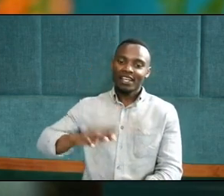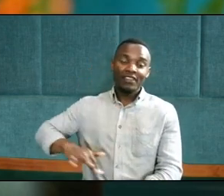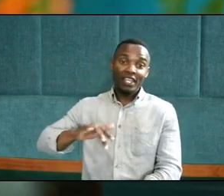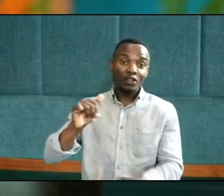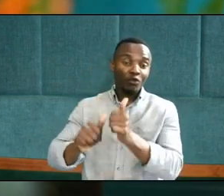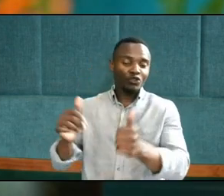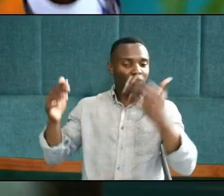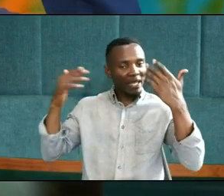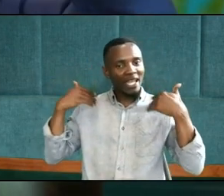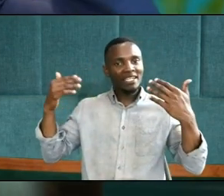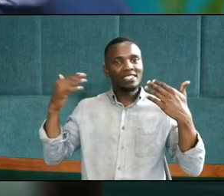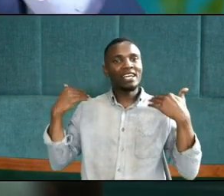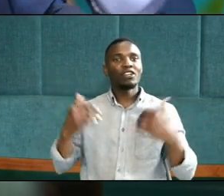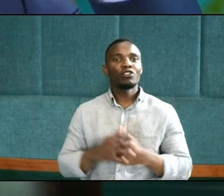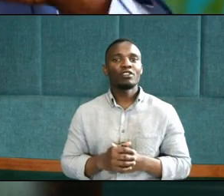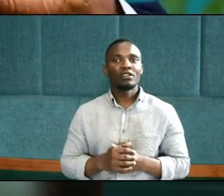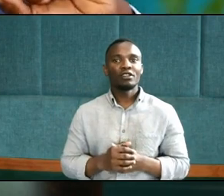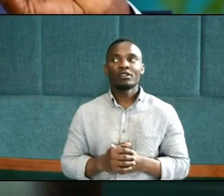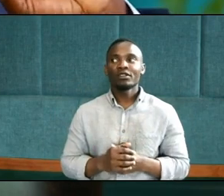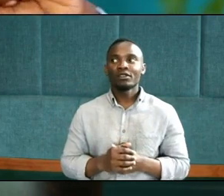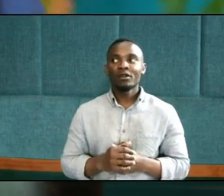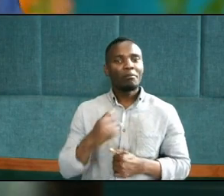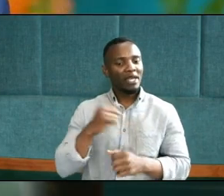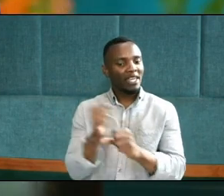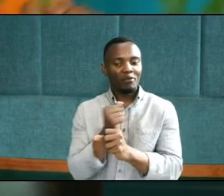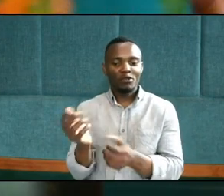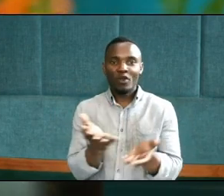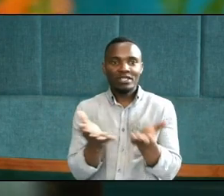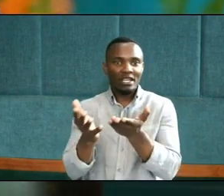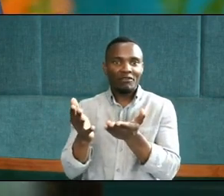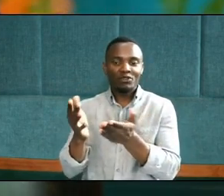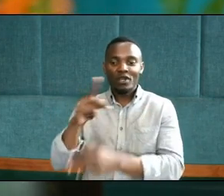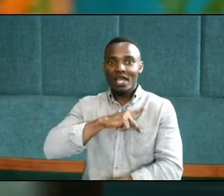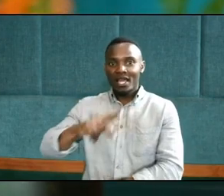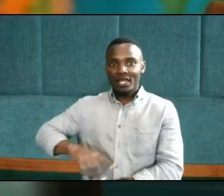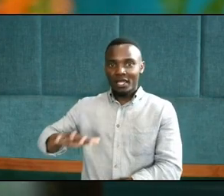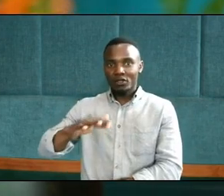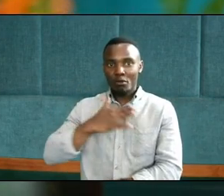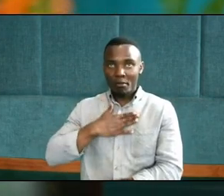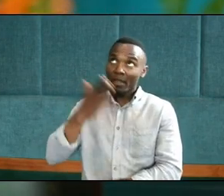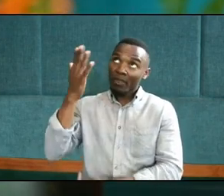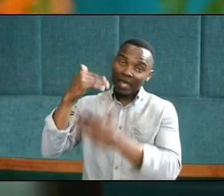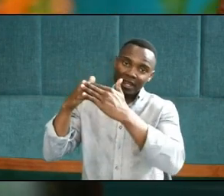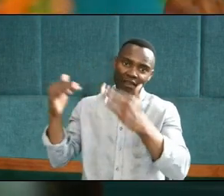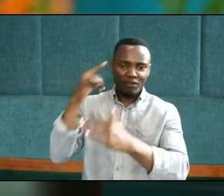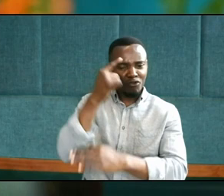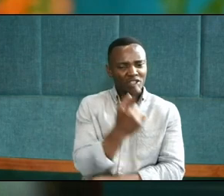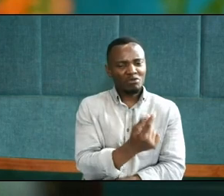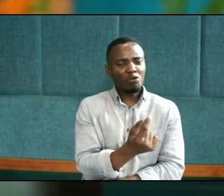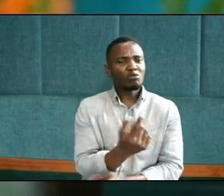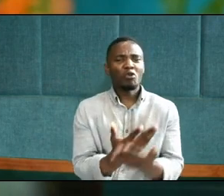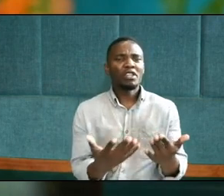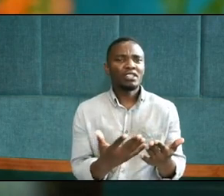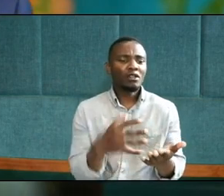eternal. Hallelujah. I can't sacrifice my kingdom in heaven for these small kingdoms, 3 years, 4 years,